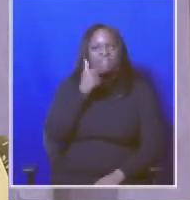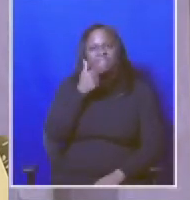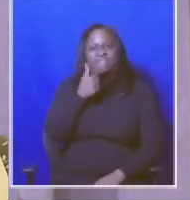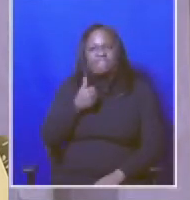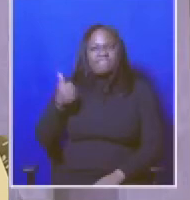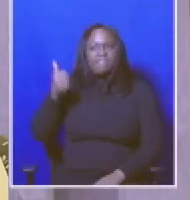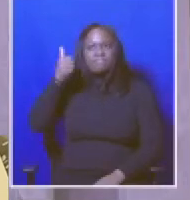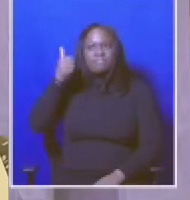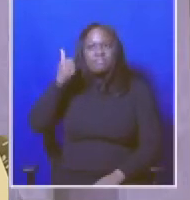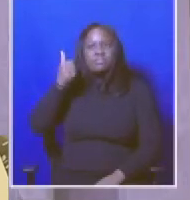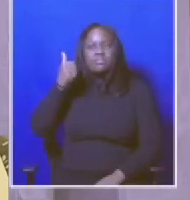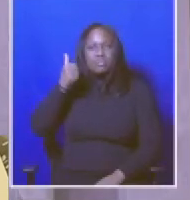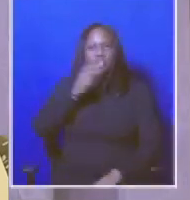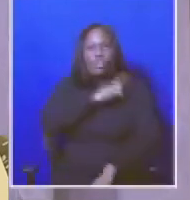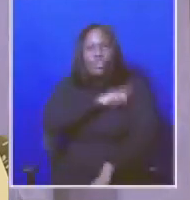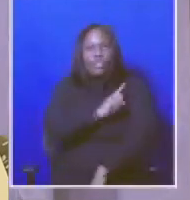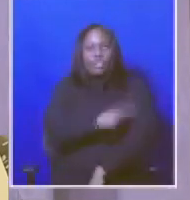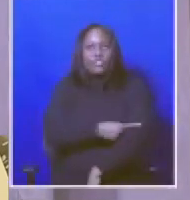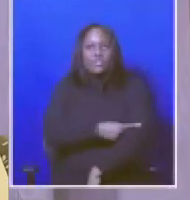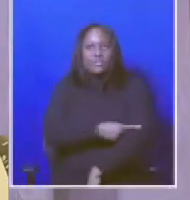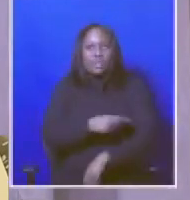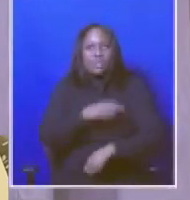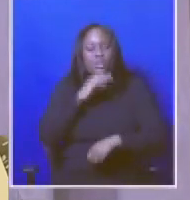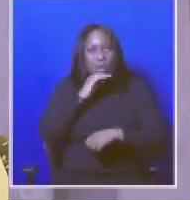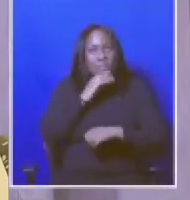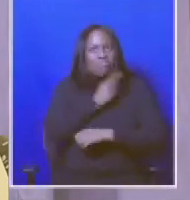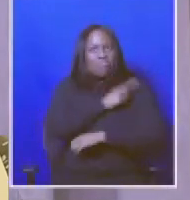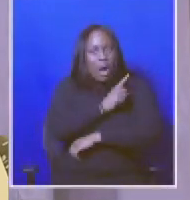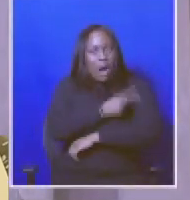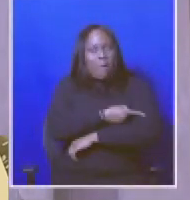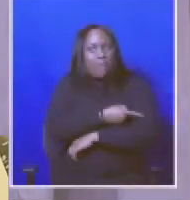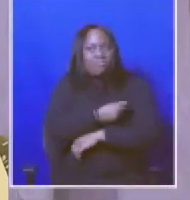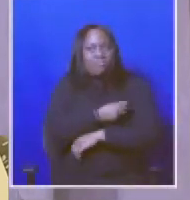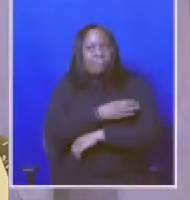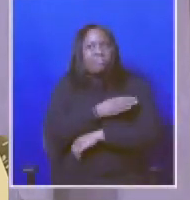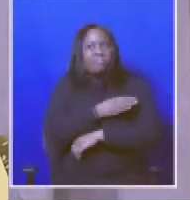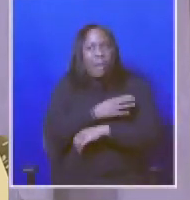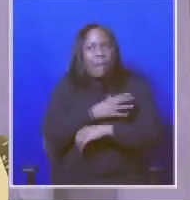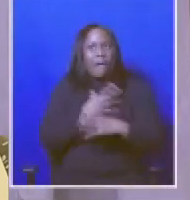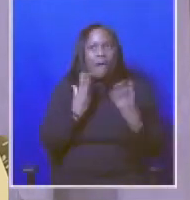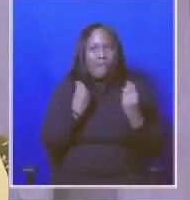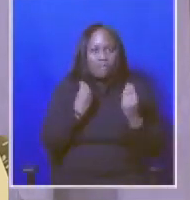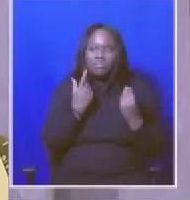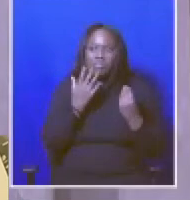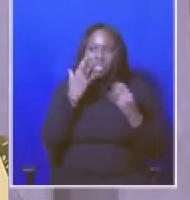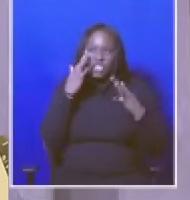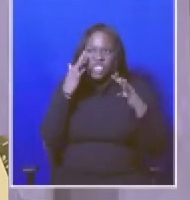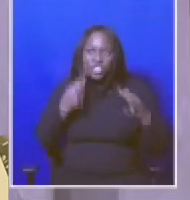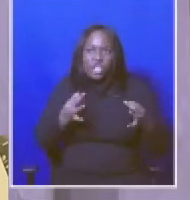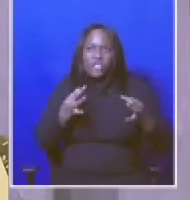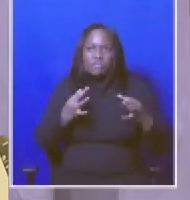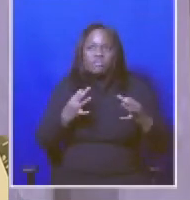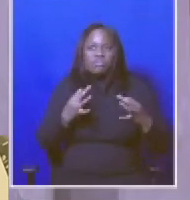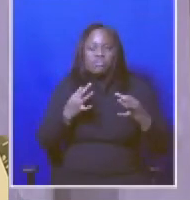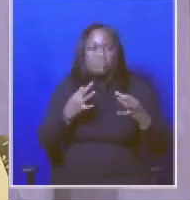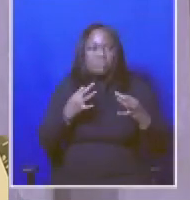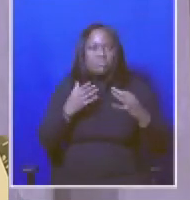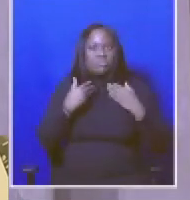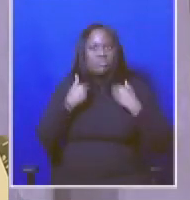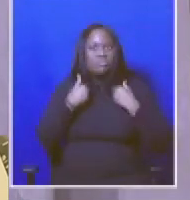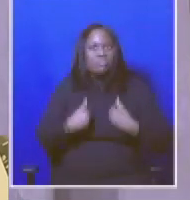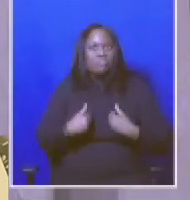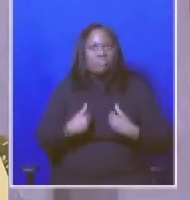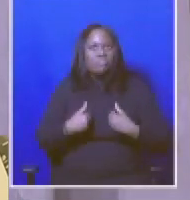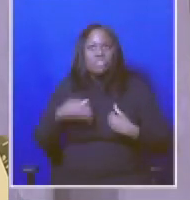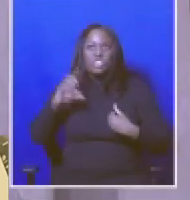authority. Means you have the power to execute. And in fact, you are the final arbiter, not